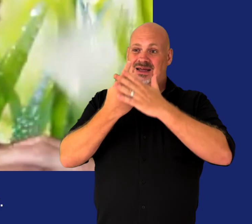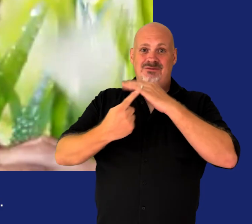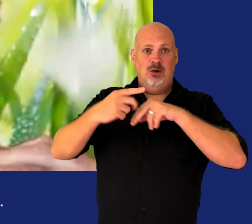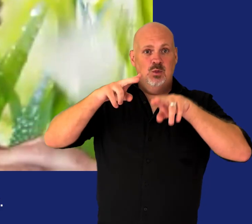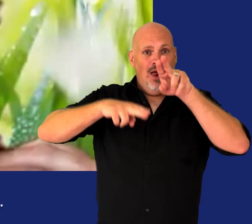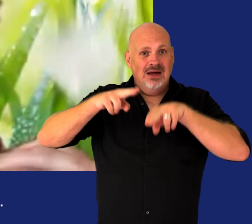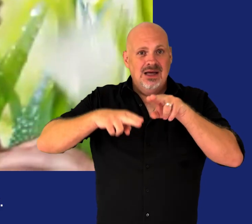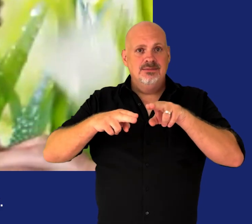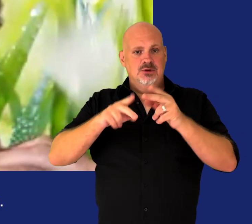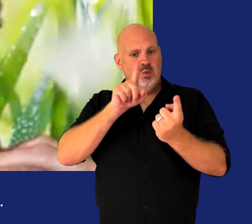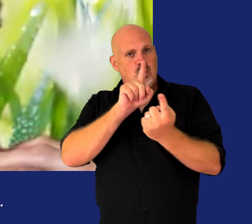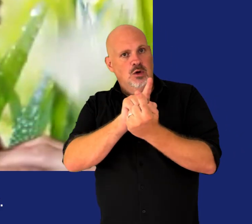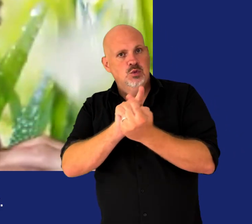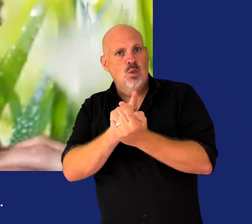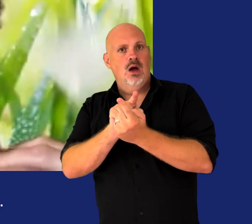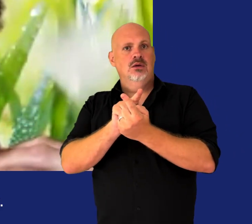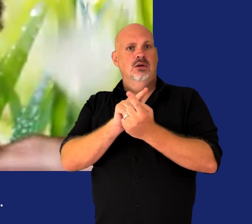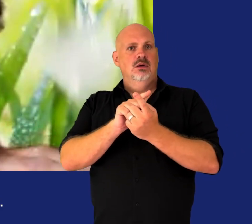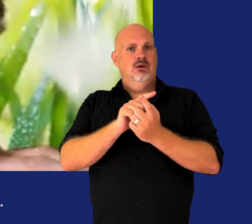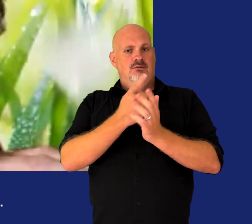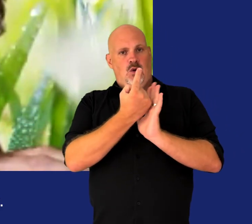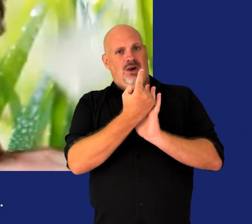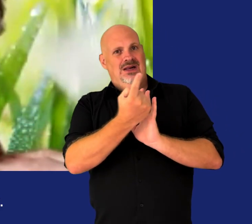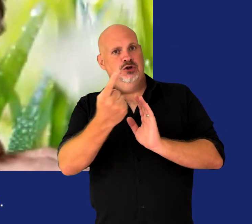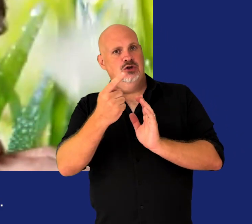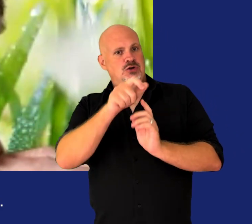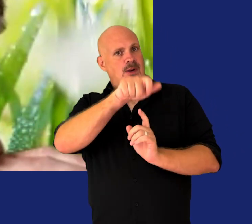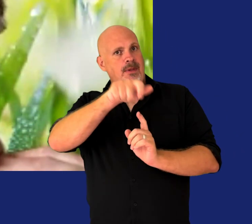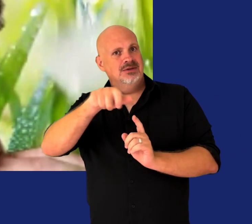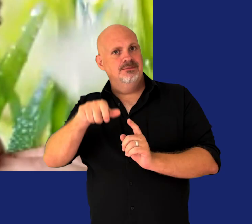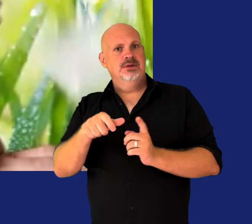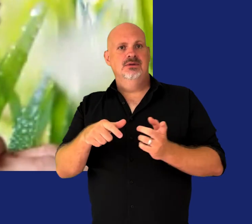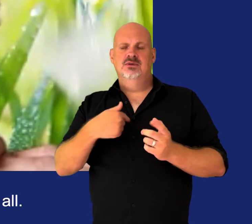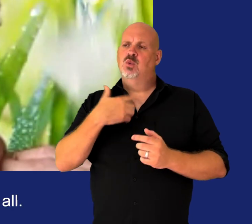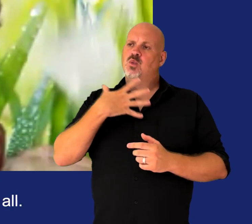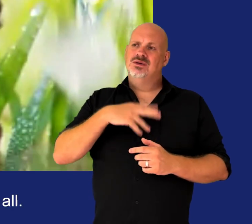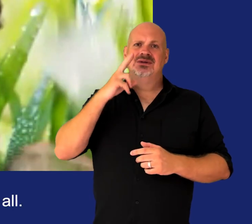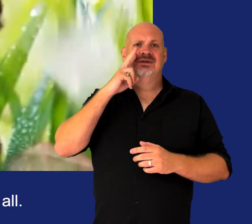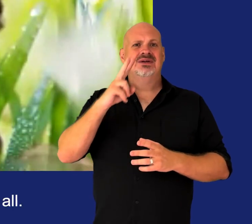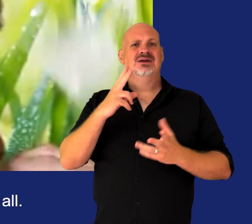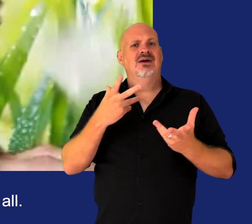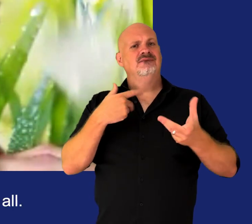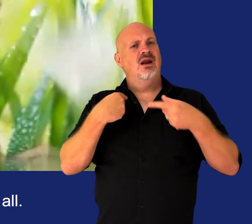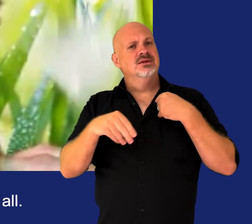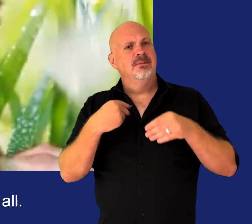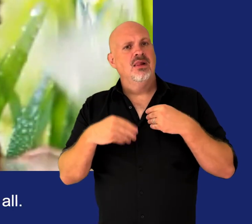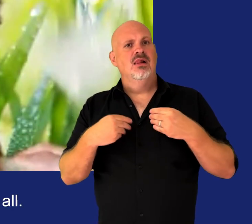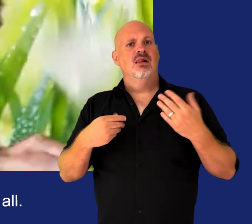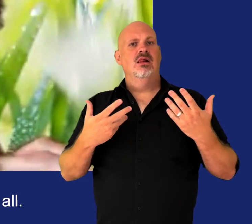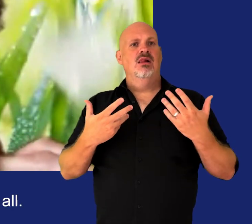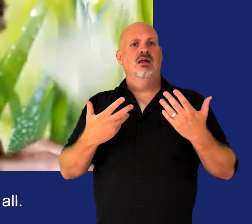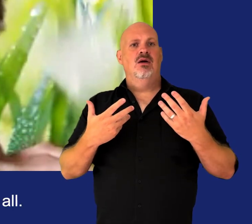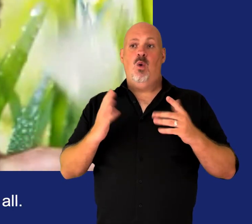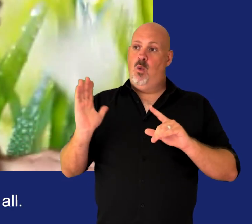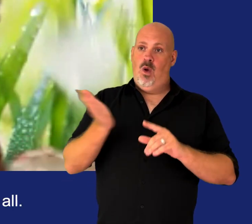an individual assessment and one-to-one of each participant. I'd like there be some flexibility